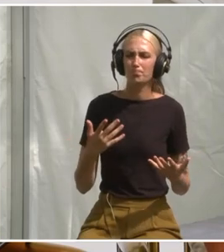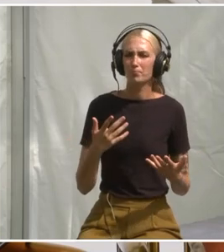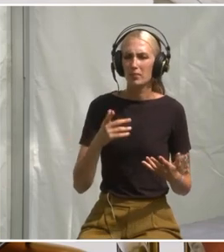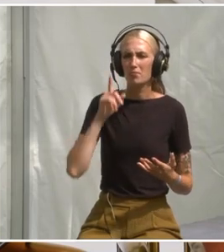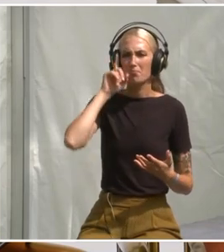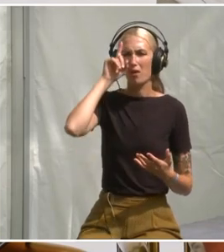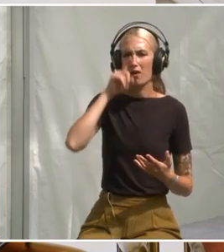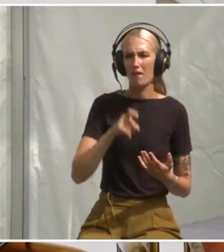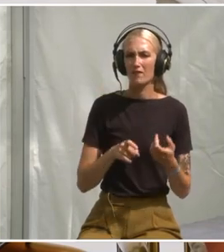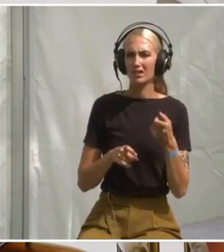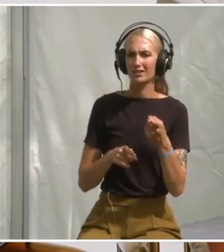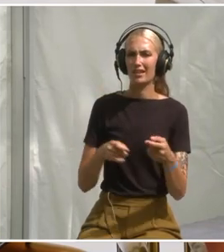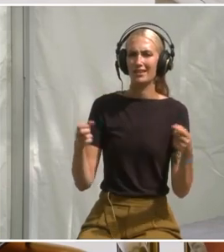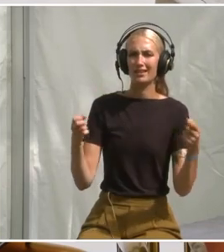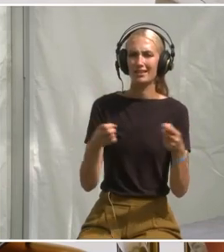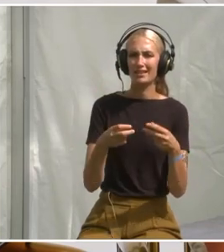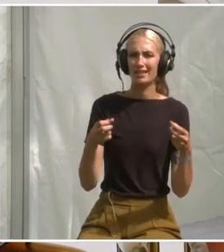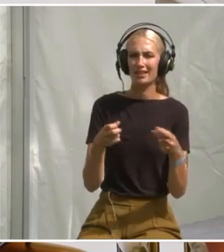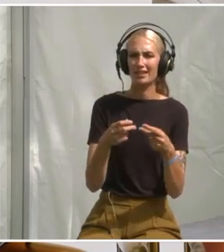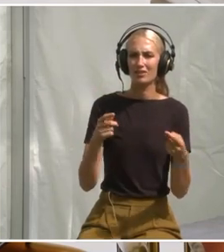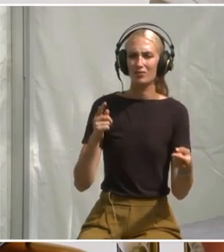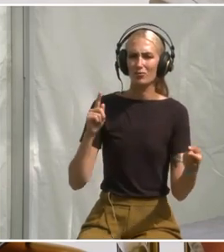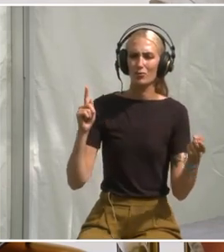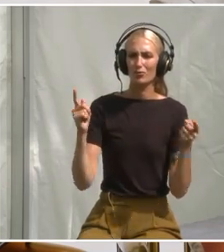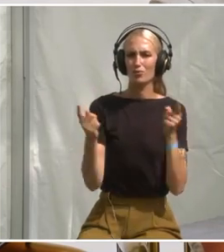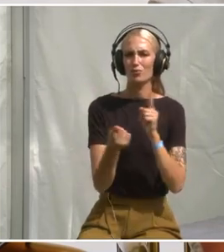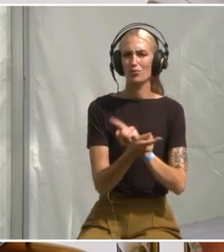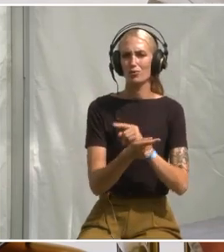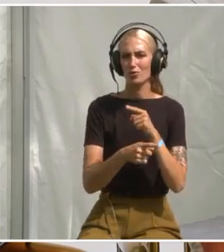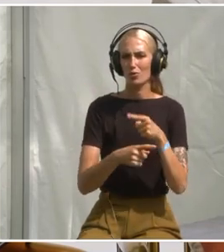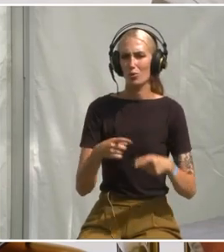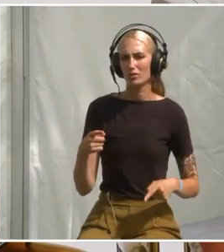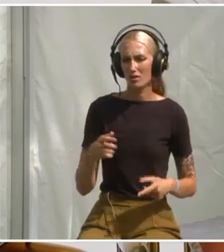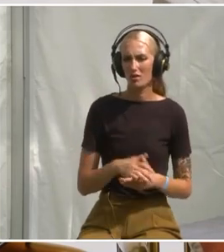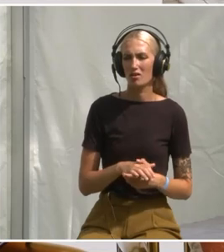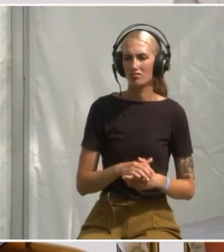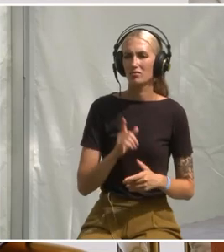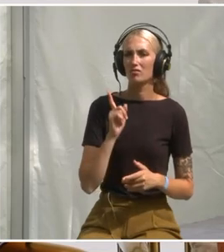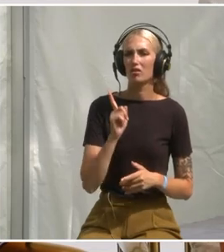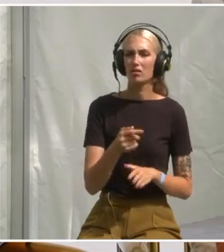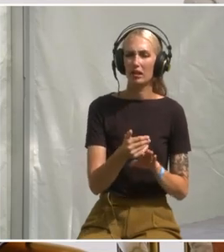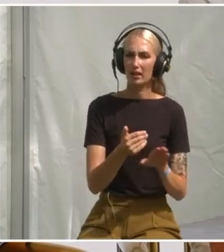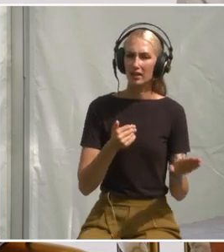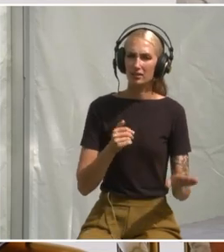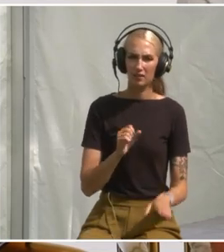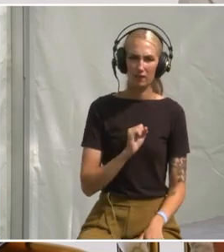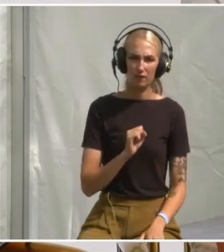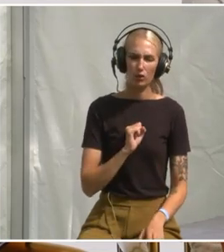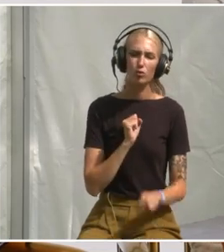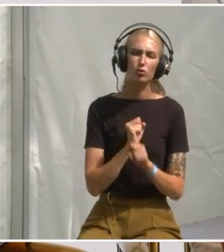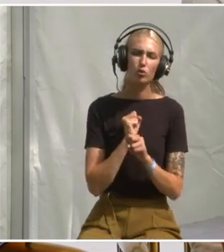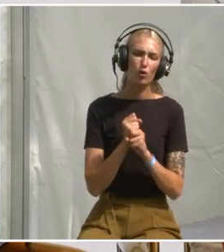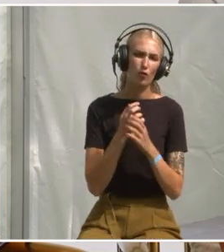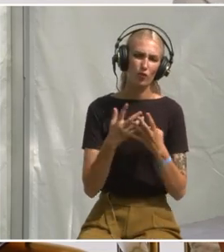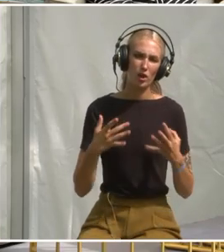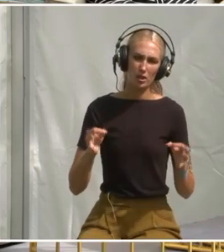the digital transformation, that first we needed to have this type of tools, then